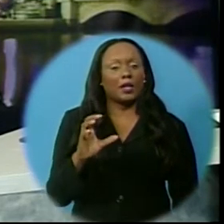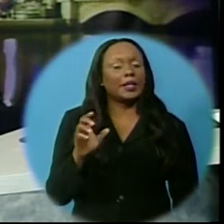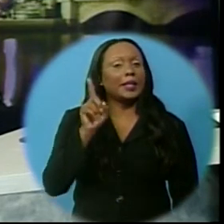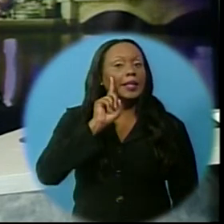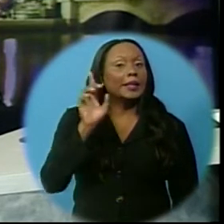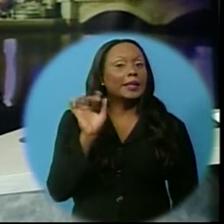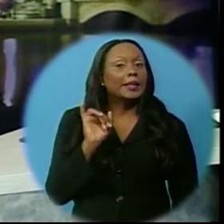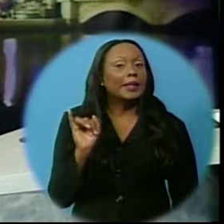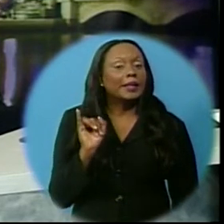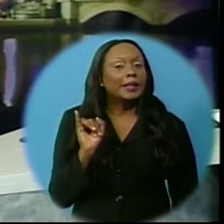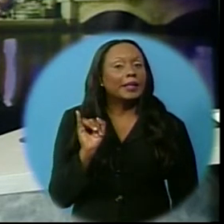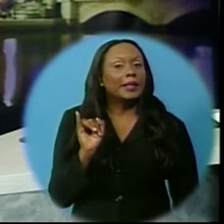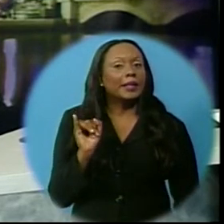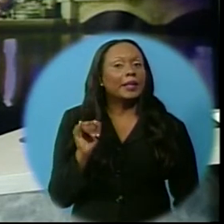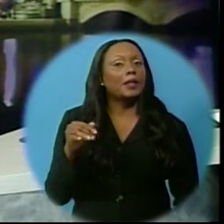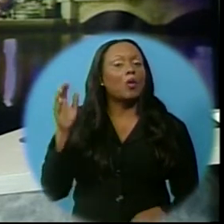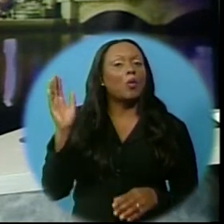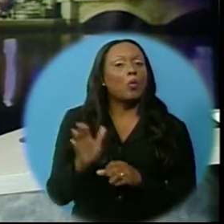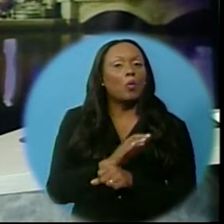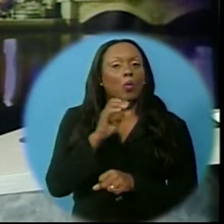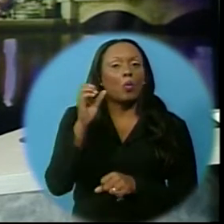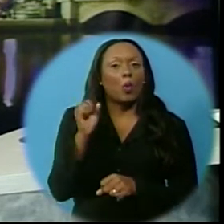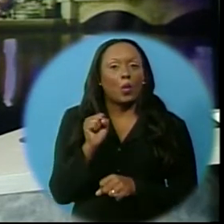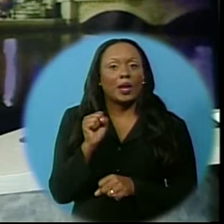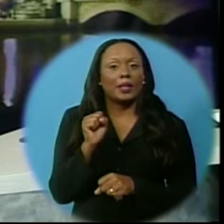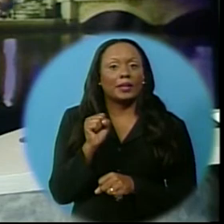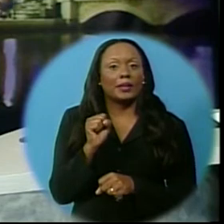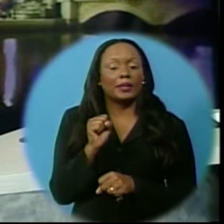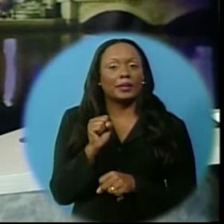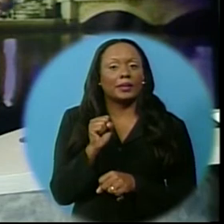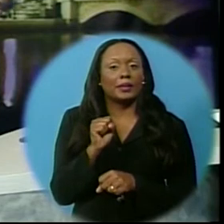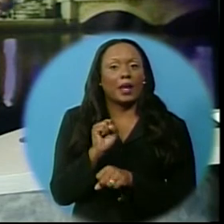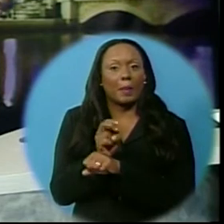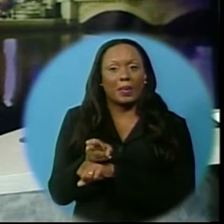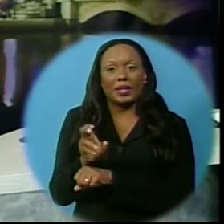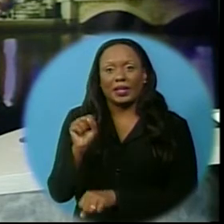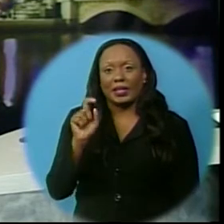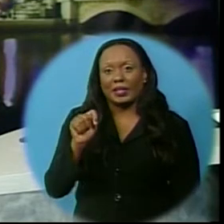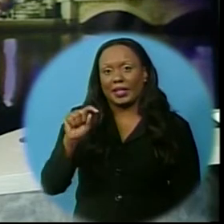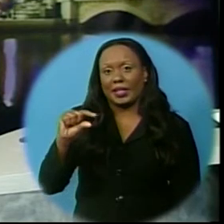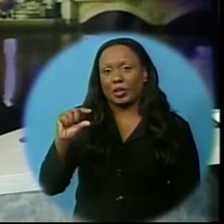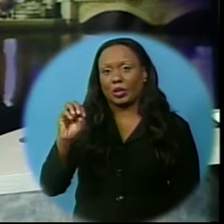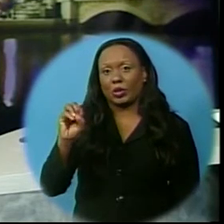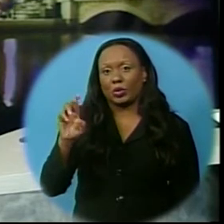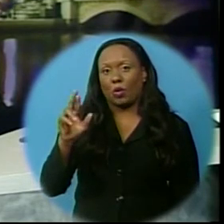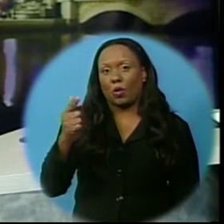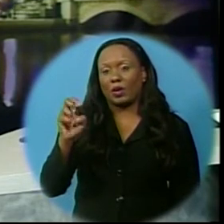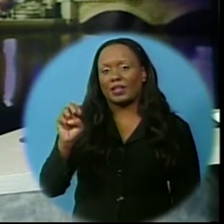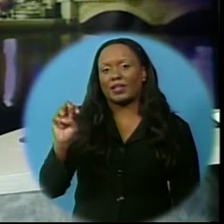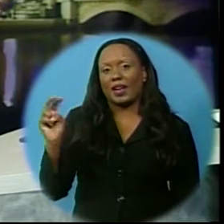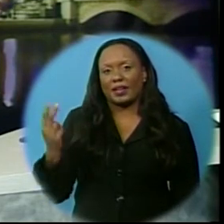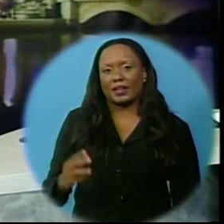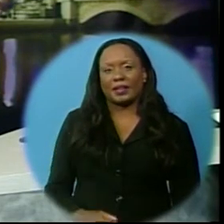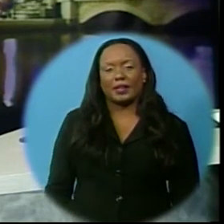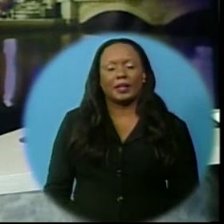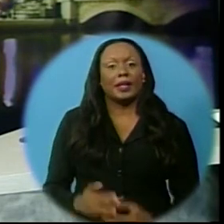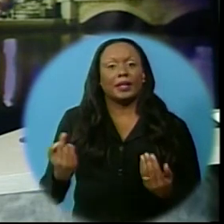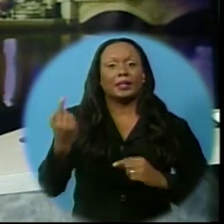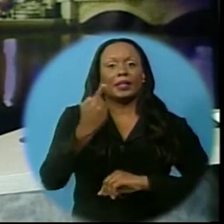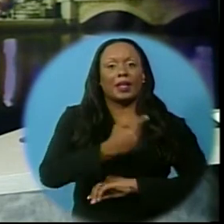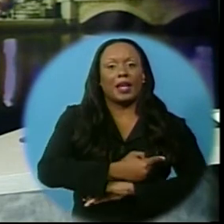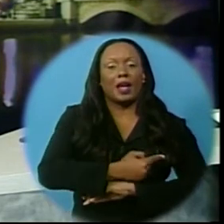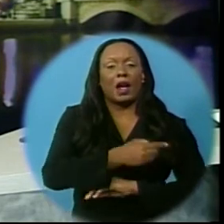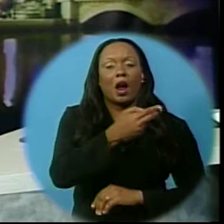position to wrap up their Lyman 15 Series 7 game against St. George Secondary early tomorrow. Today at Crumpton Street,